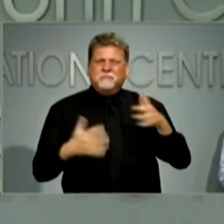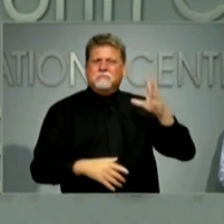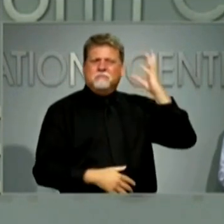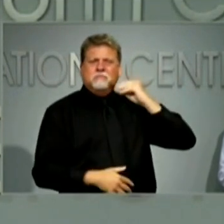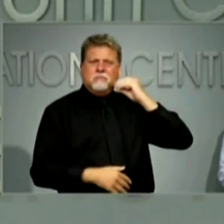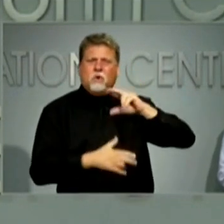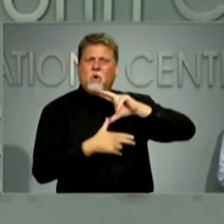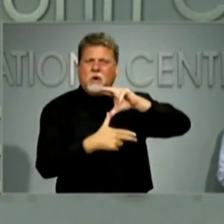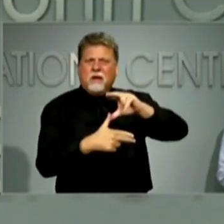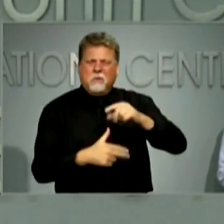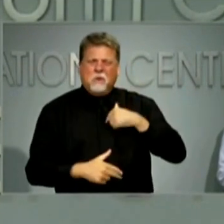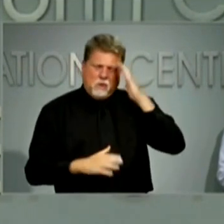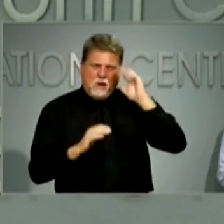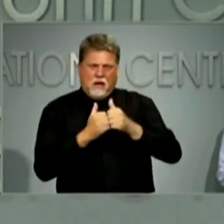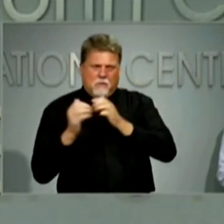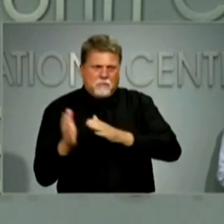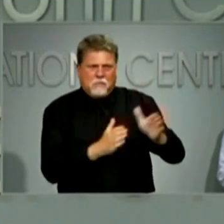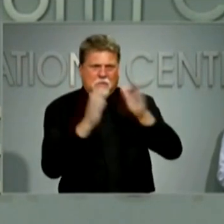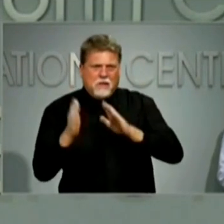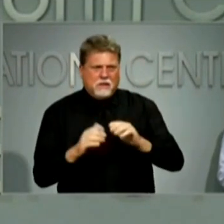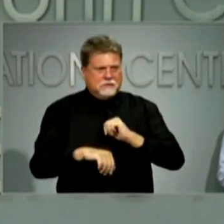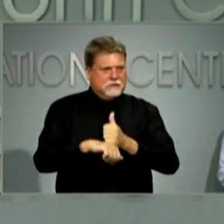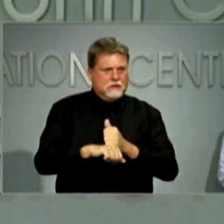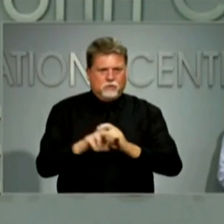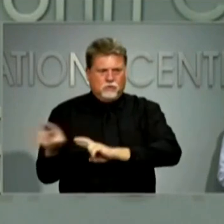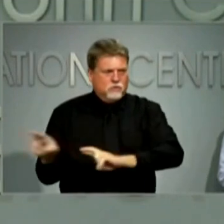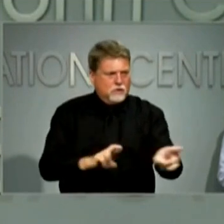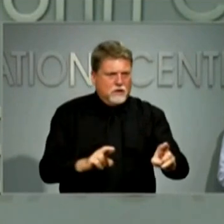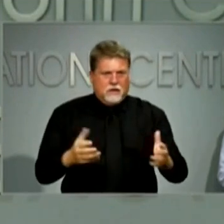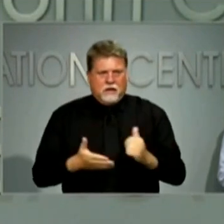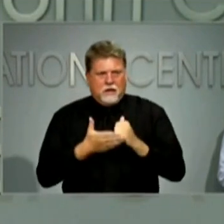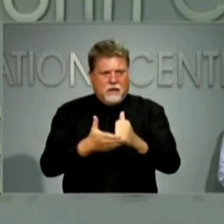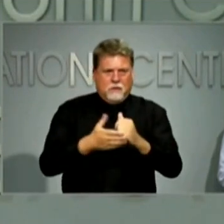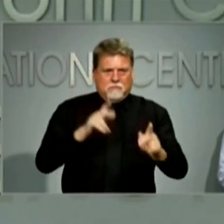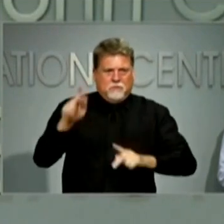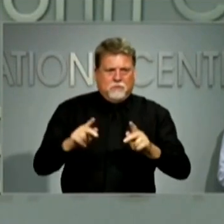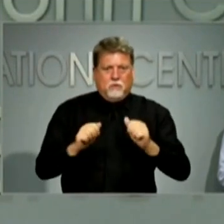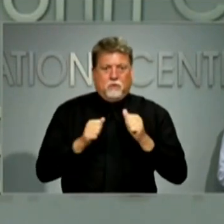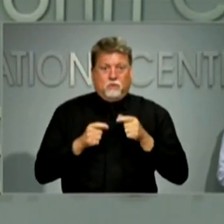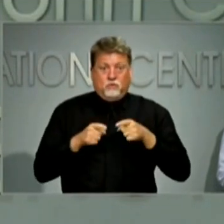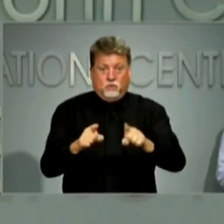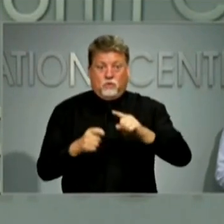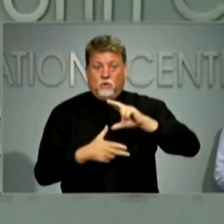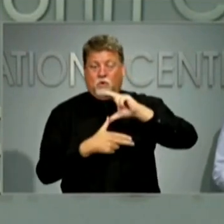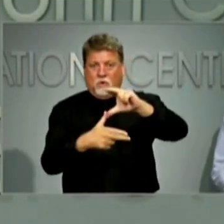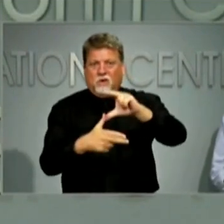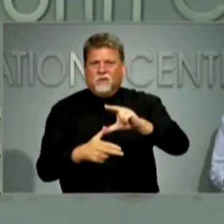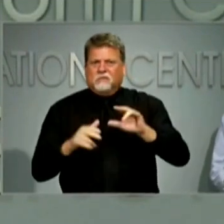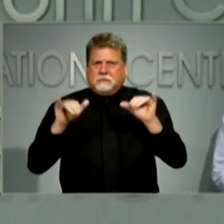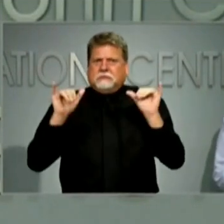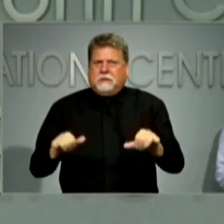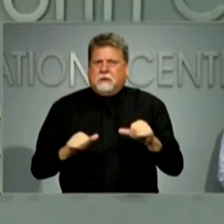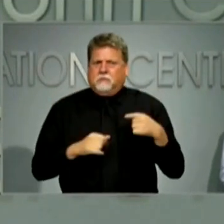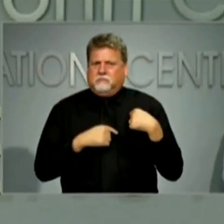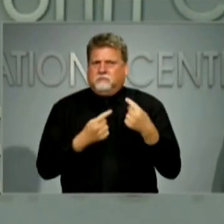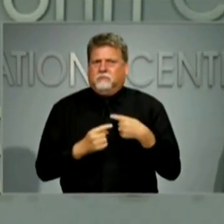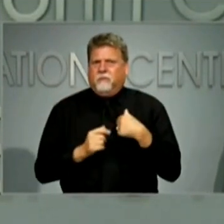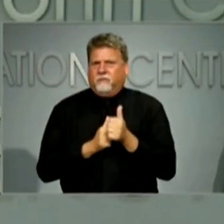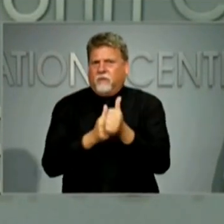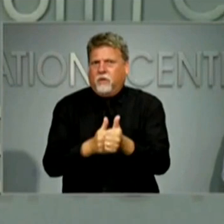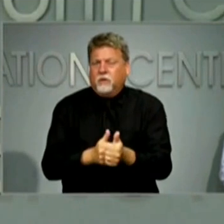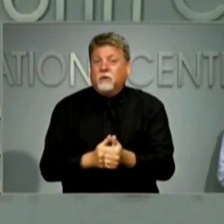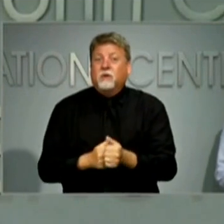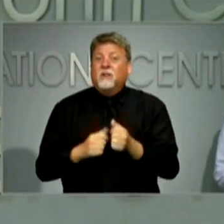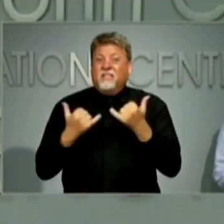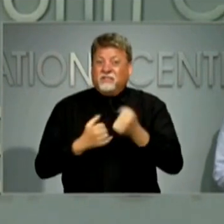We know how to plan, prepare, and respond when it's over. Nothing about that has changed. But